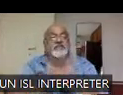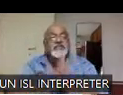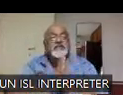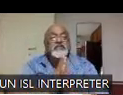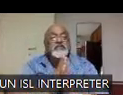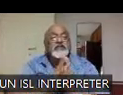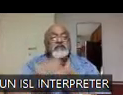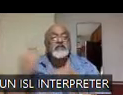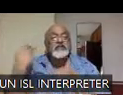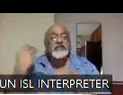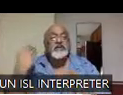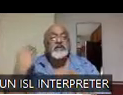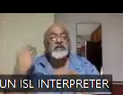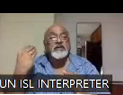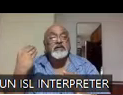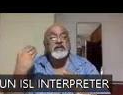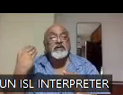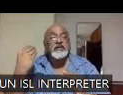It stated about